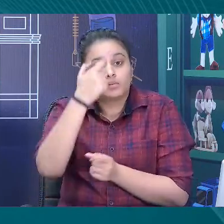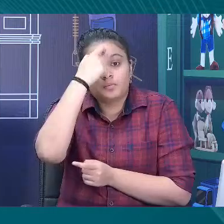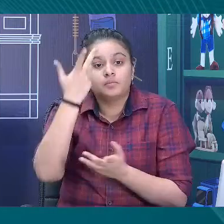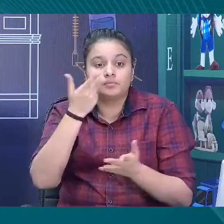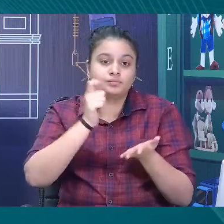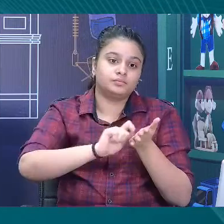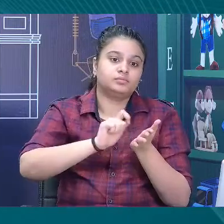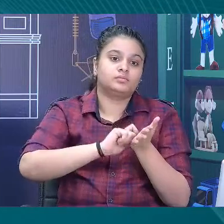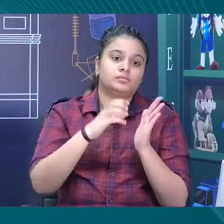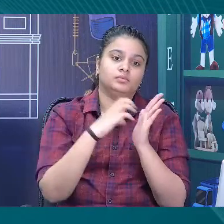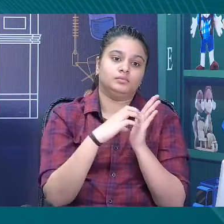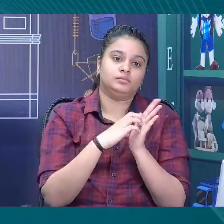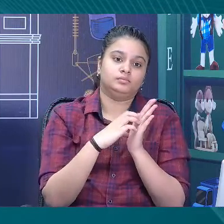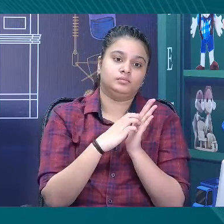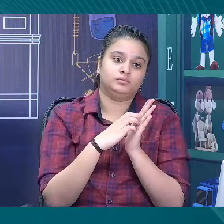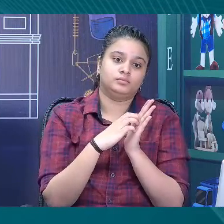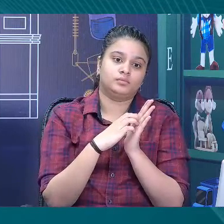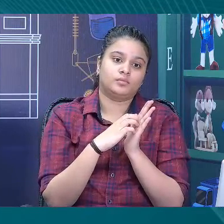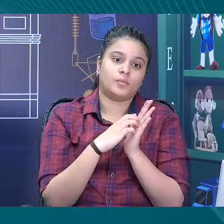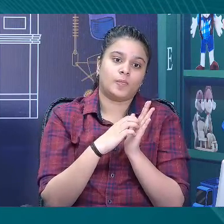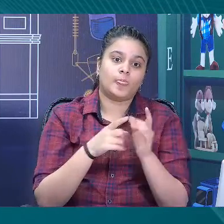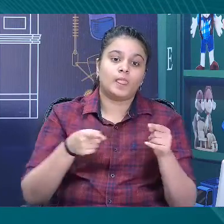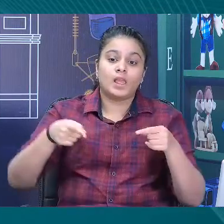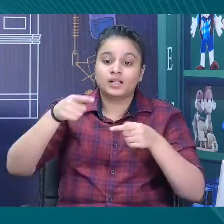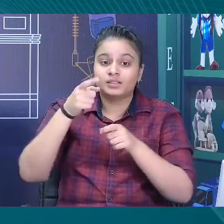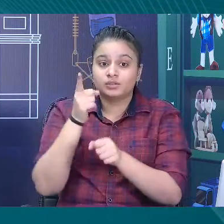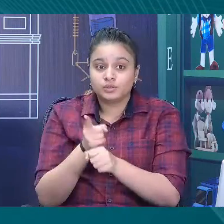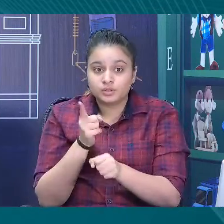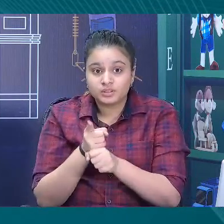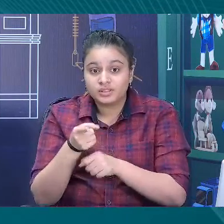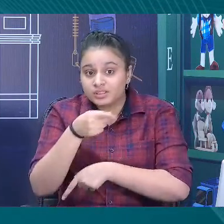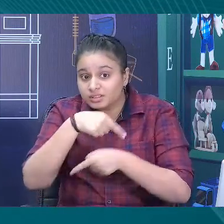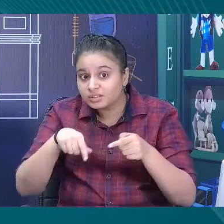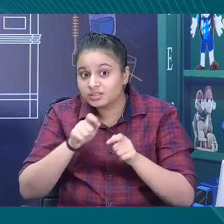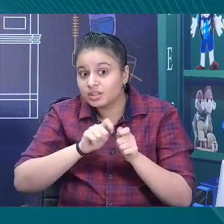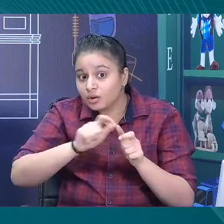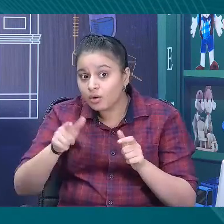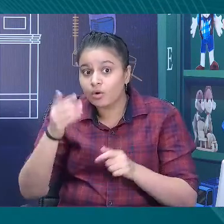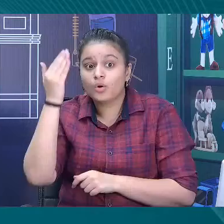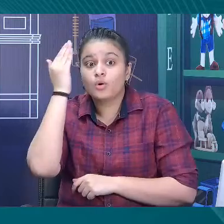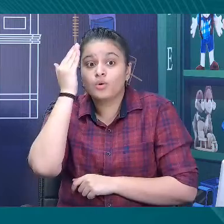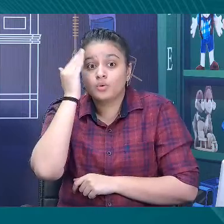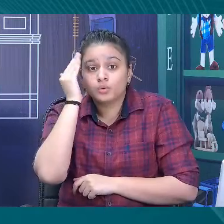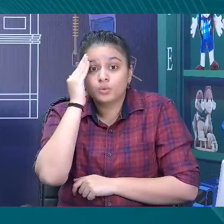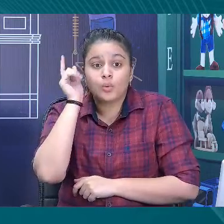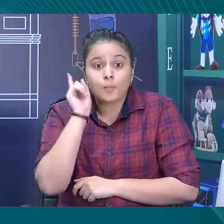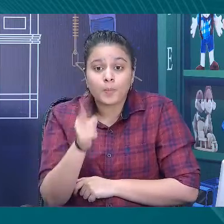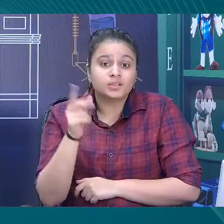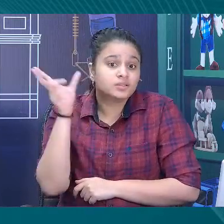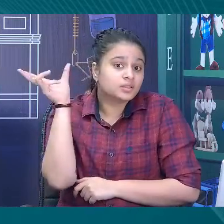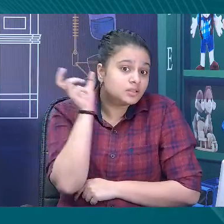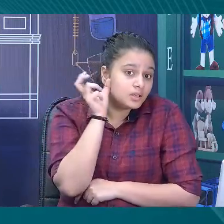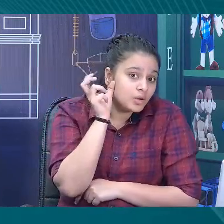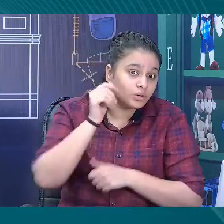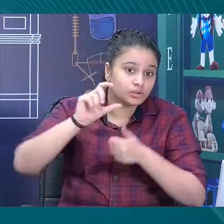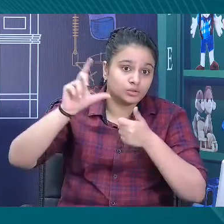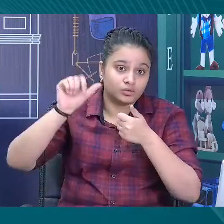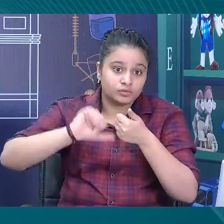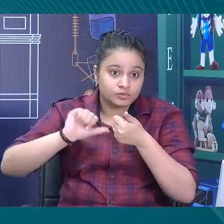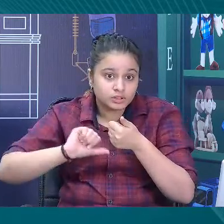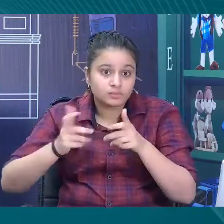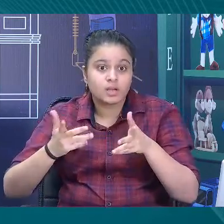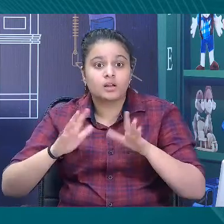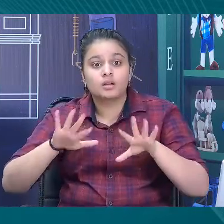we making sure that they are also getting the audio feedback? Are we making sure that there is